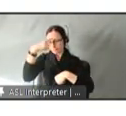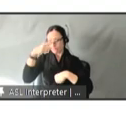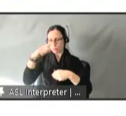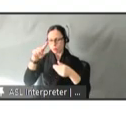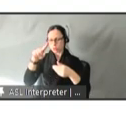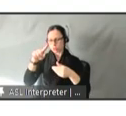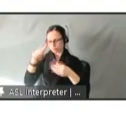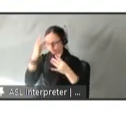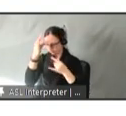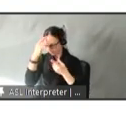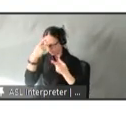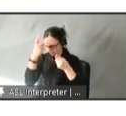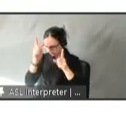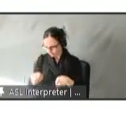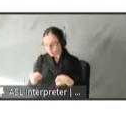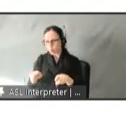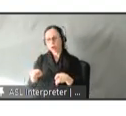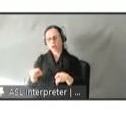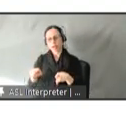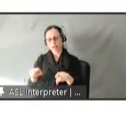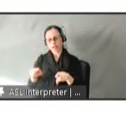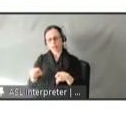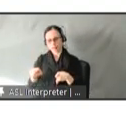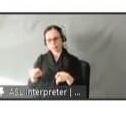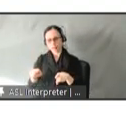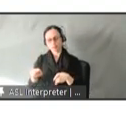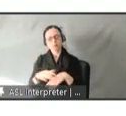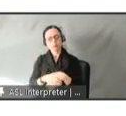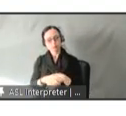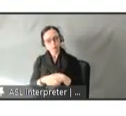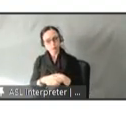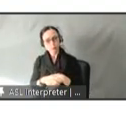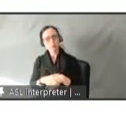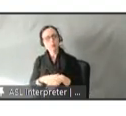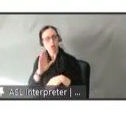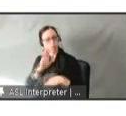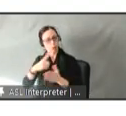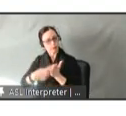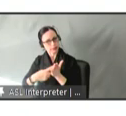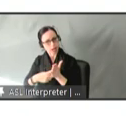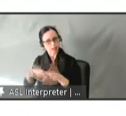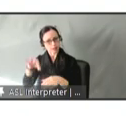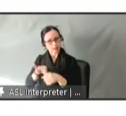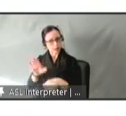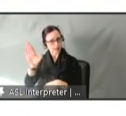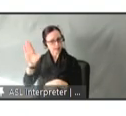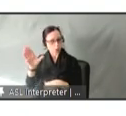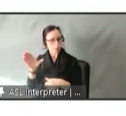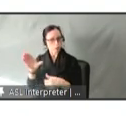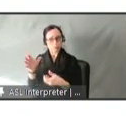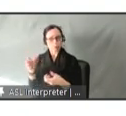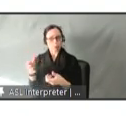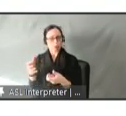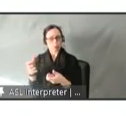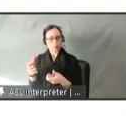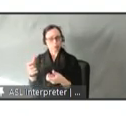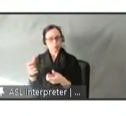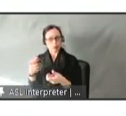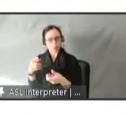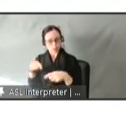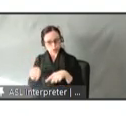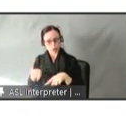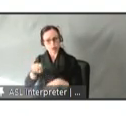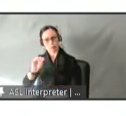mission statement that Ms. Kane has distributed. The ACCV will discuss and vote whether or not to form the work group at the March 2022